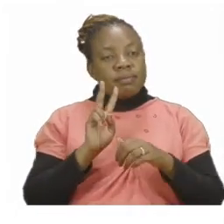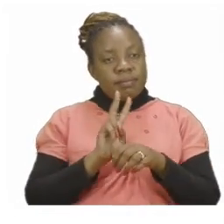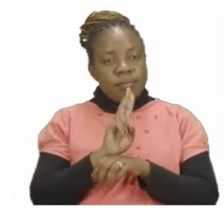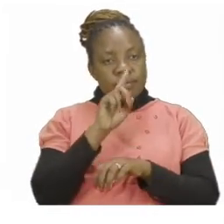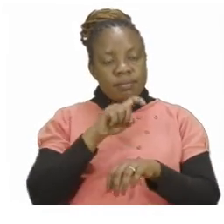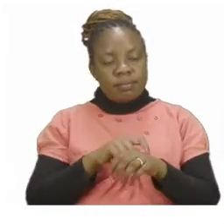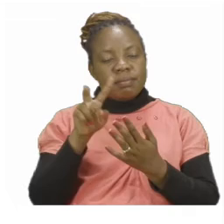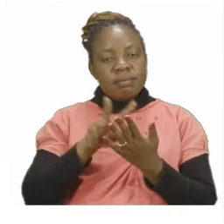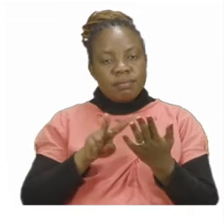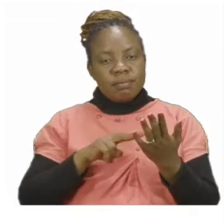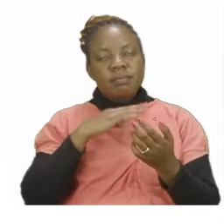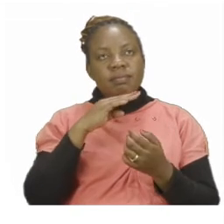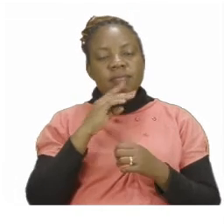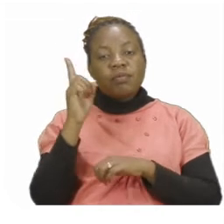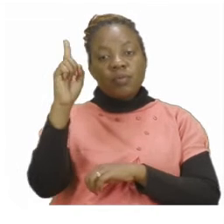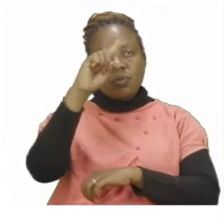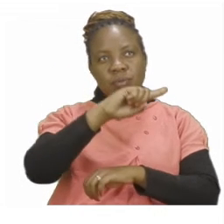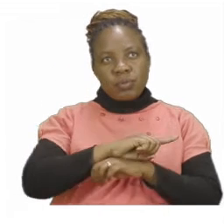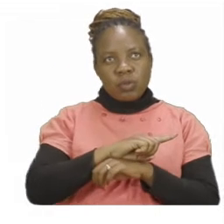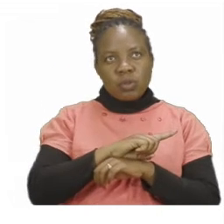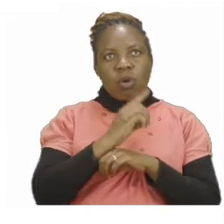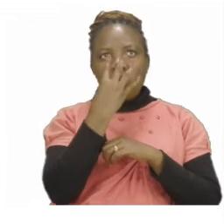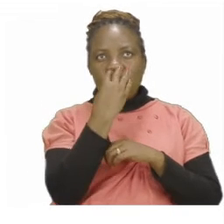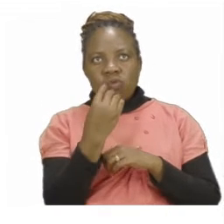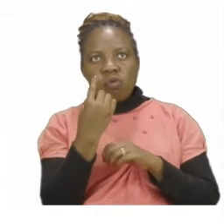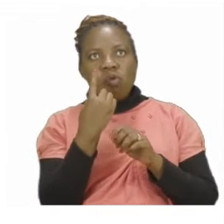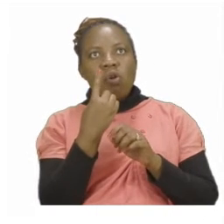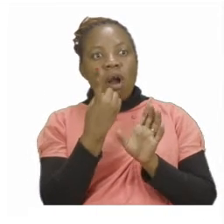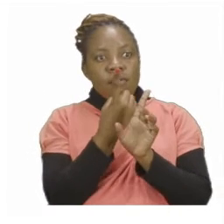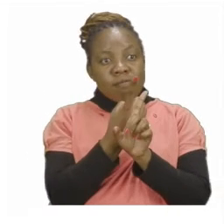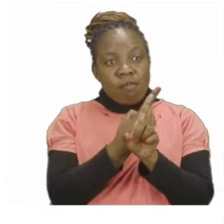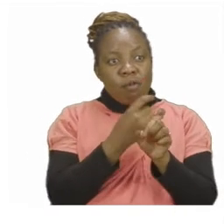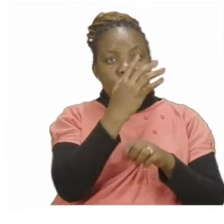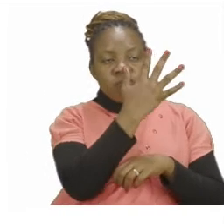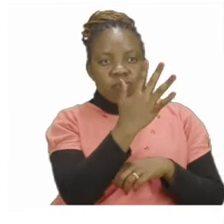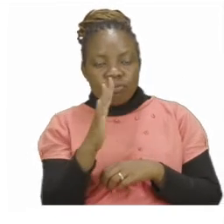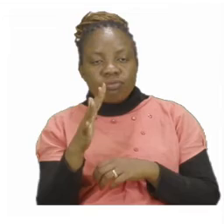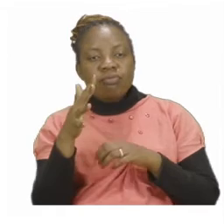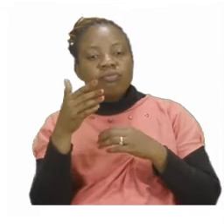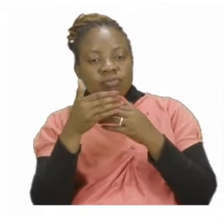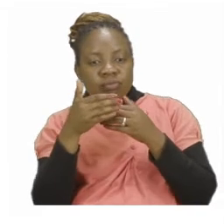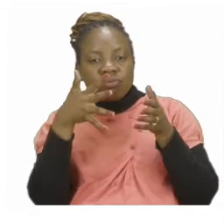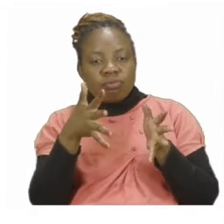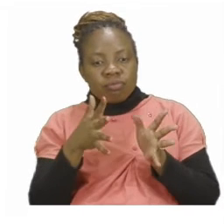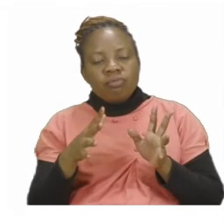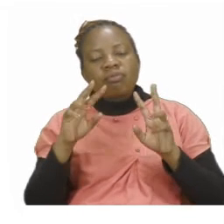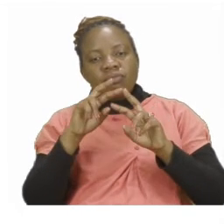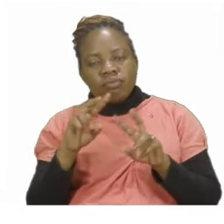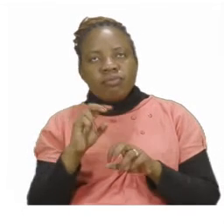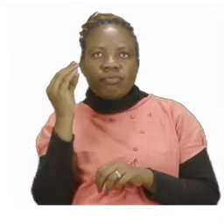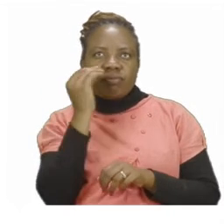One day, a wolf came out of the forest to the nearby village in search of